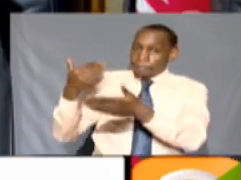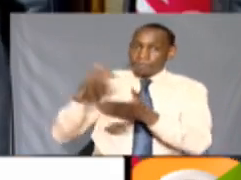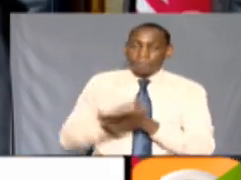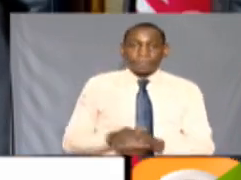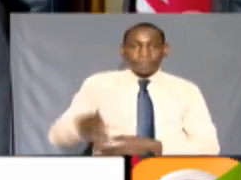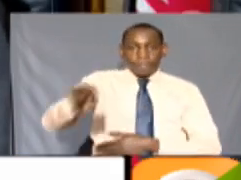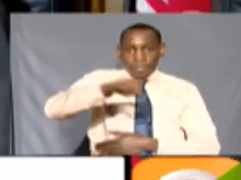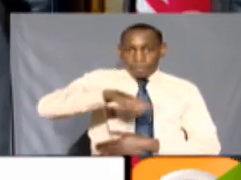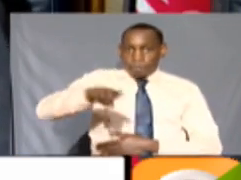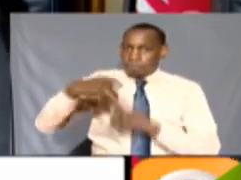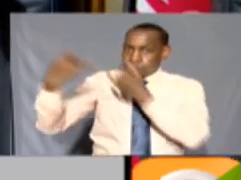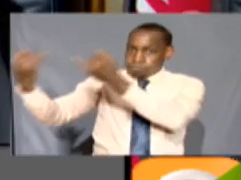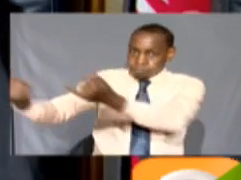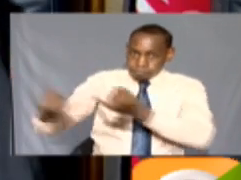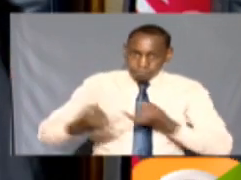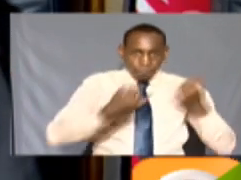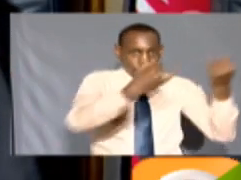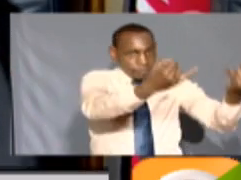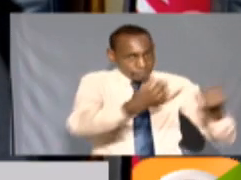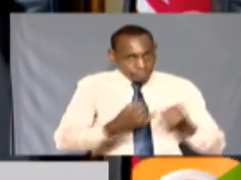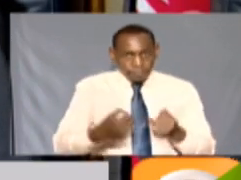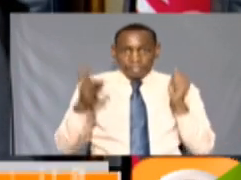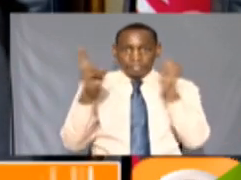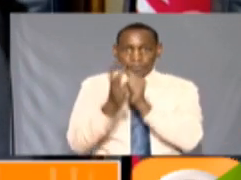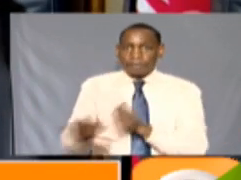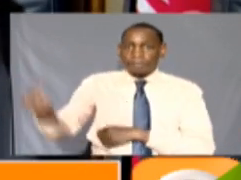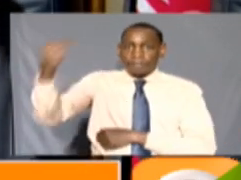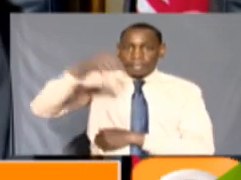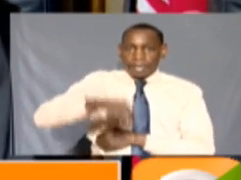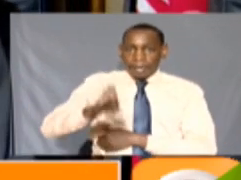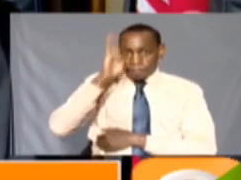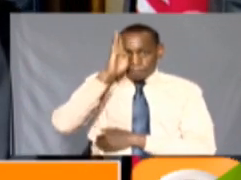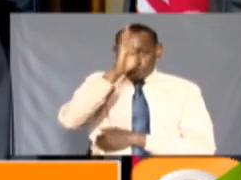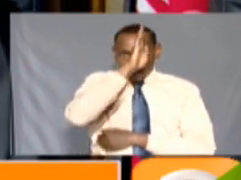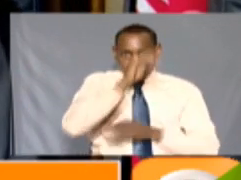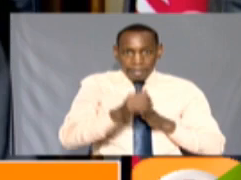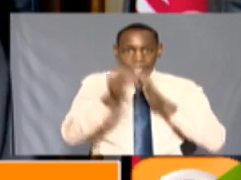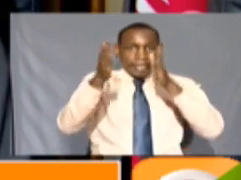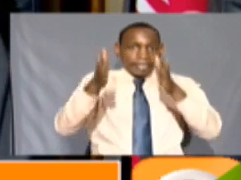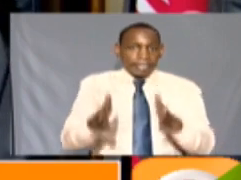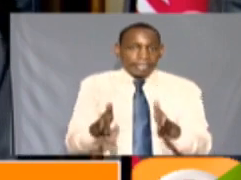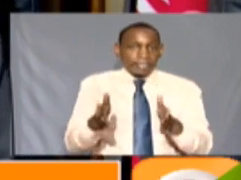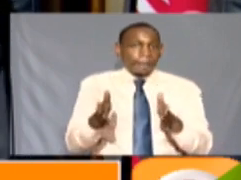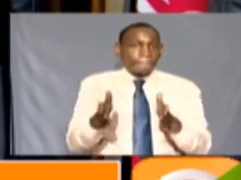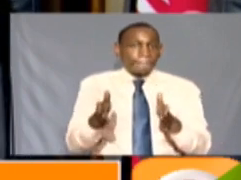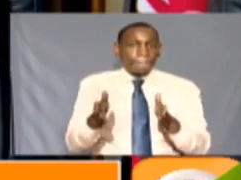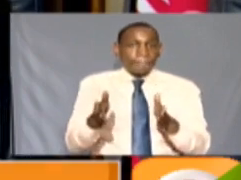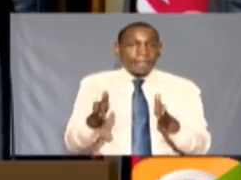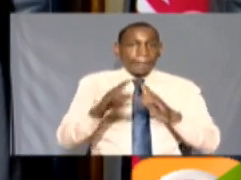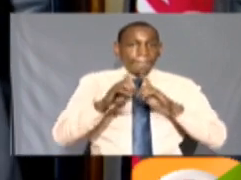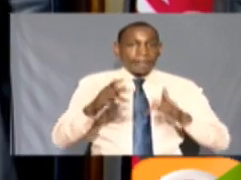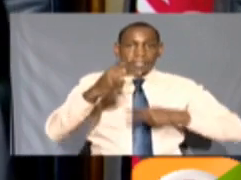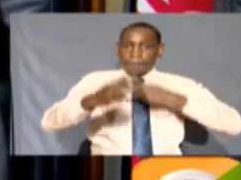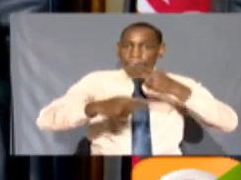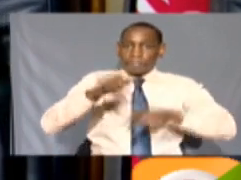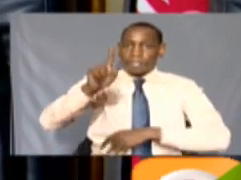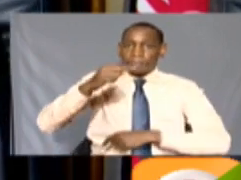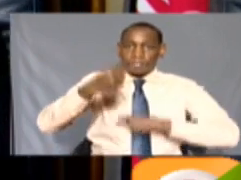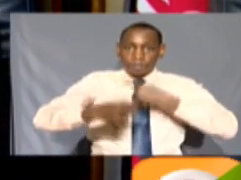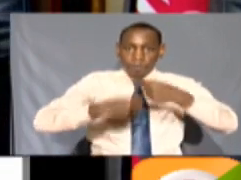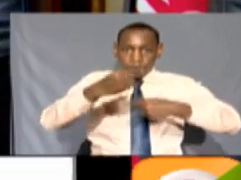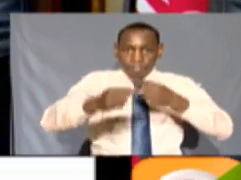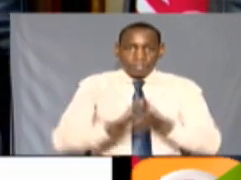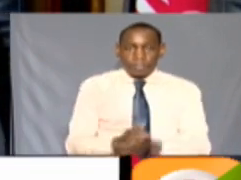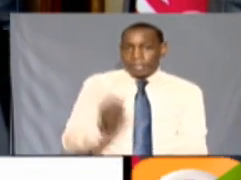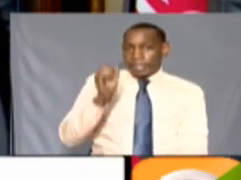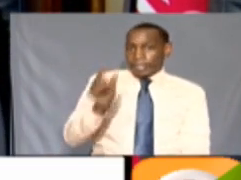inviting them on 12th to come to Bungoma as leaders. But this is a process that has to go on.